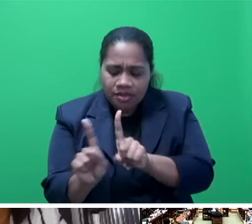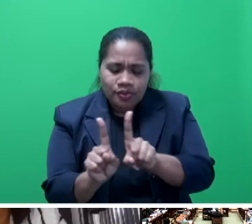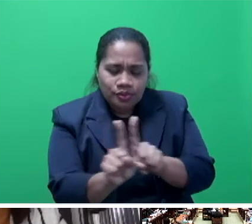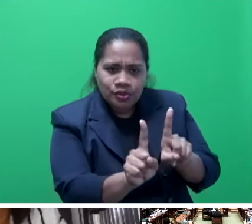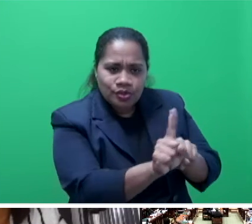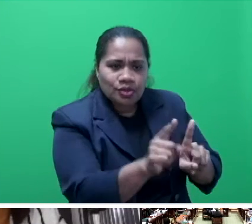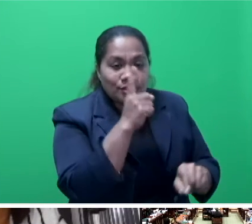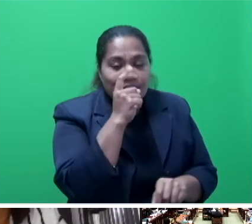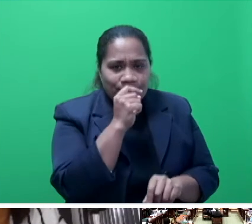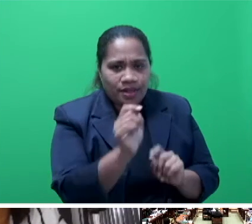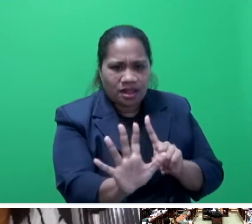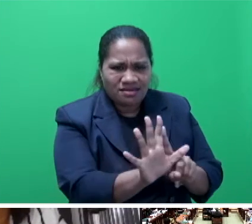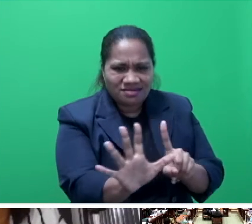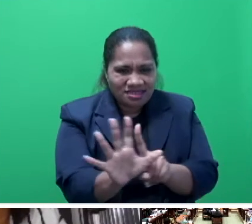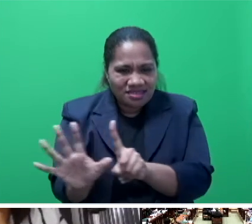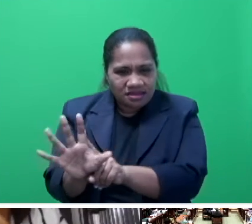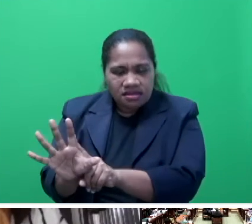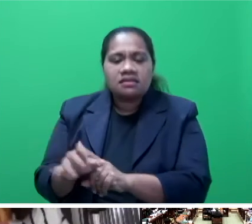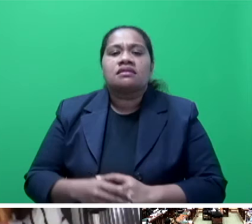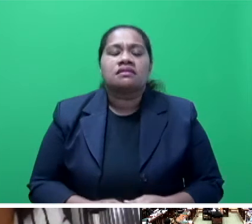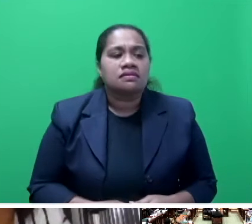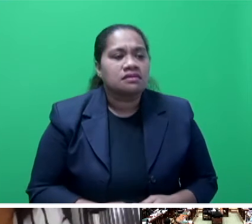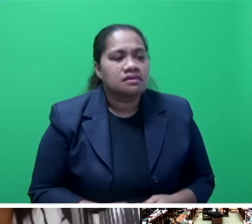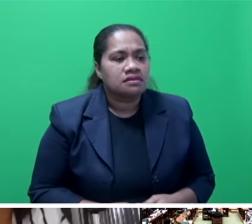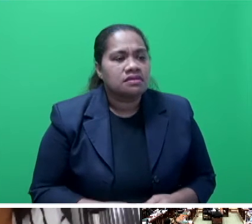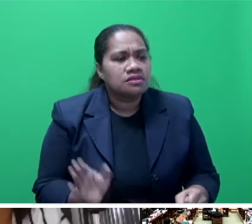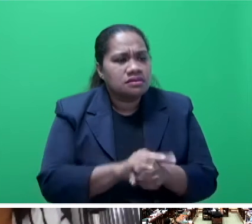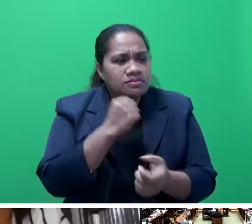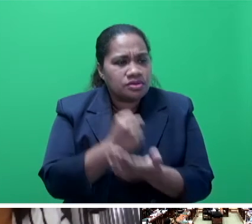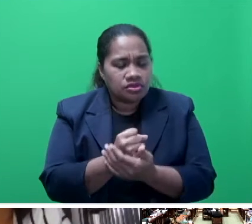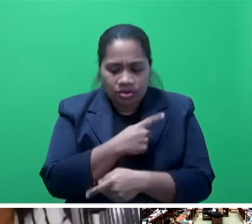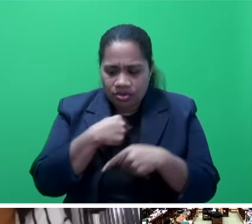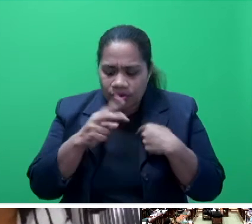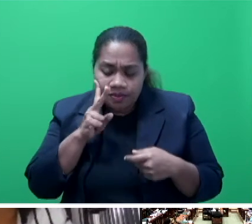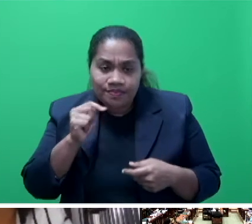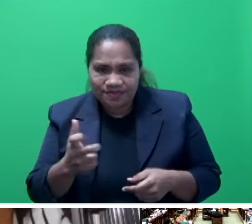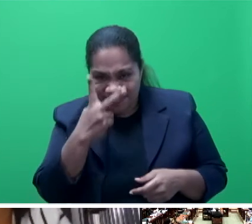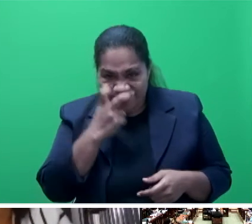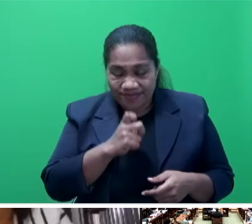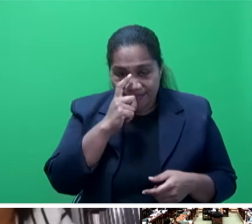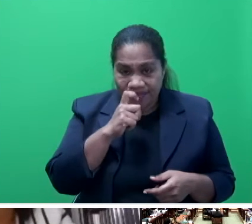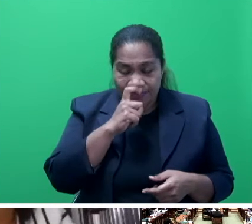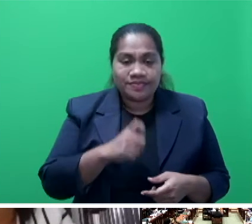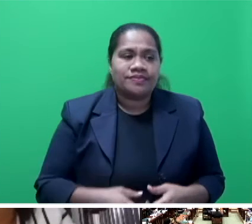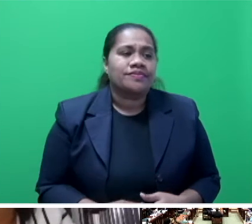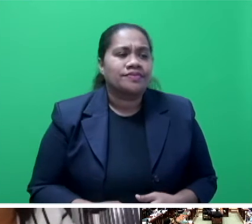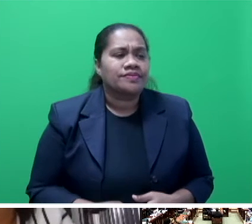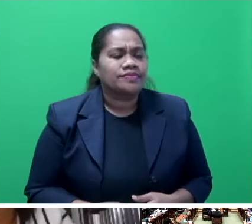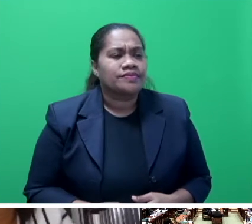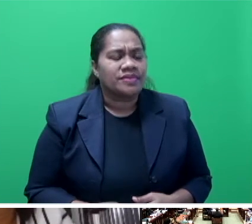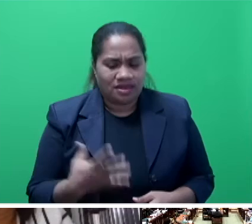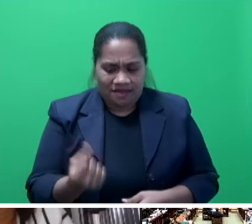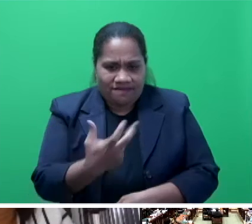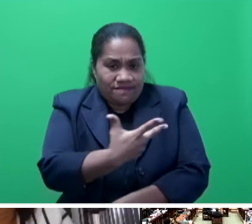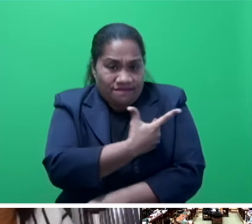are the places that can also be people-friendly in terms of making sure that we look after the elderly and having restrooms available on the sites.